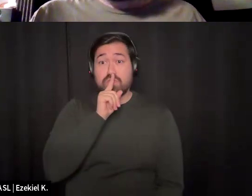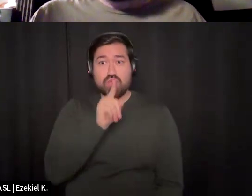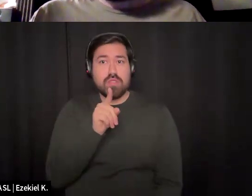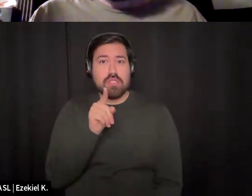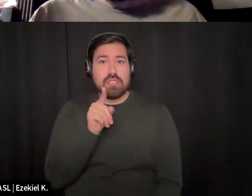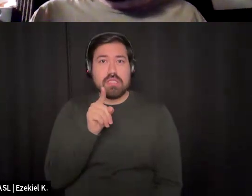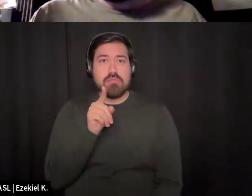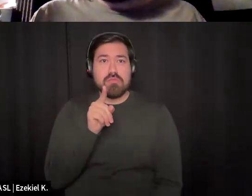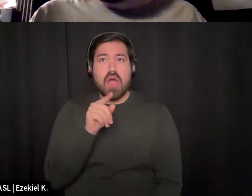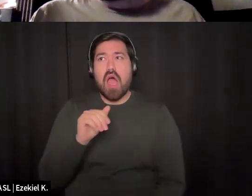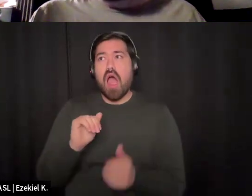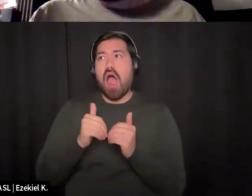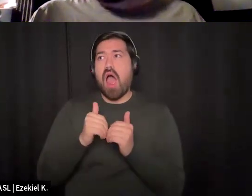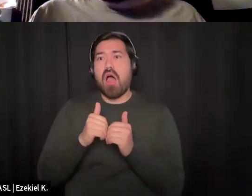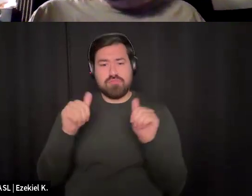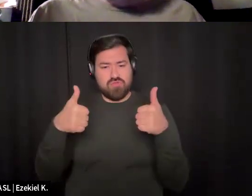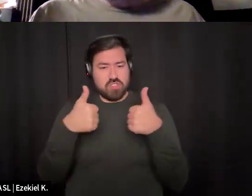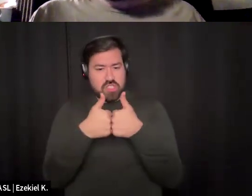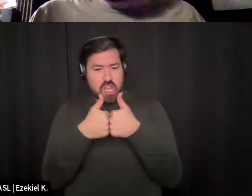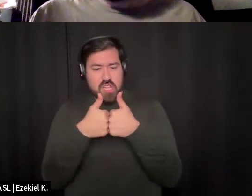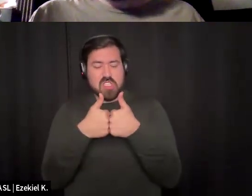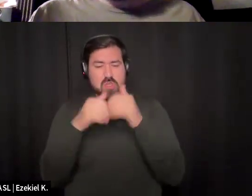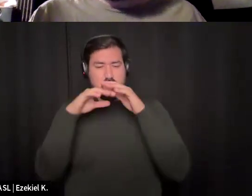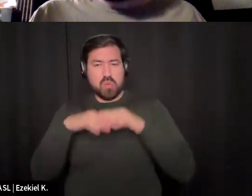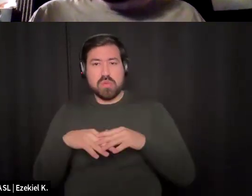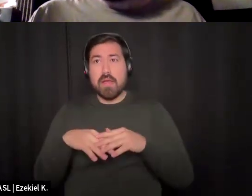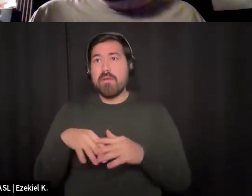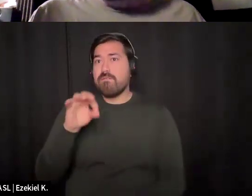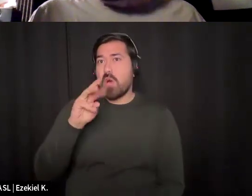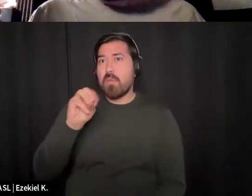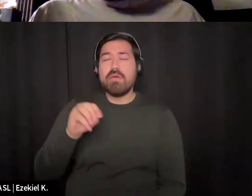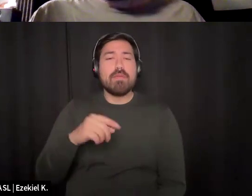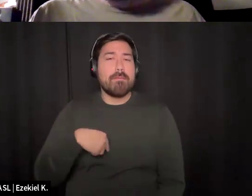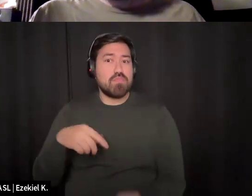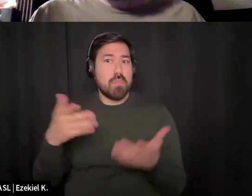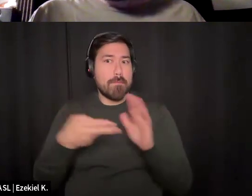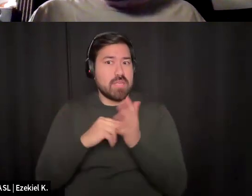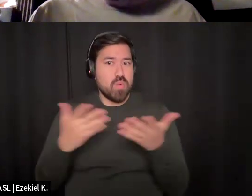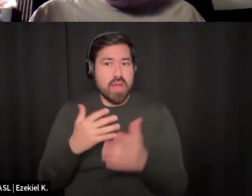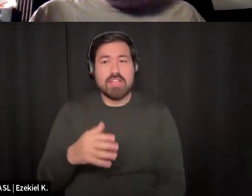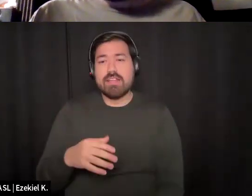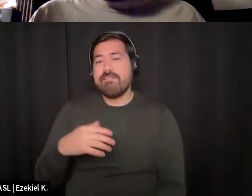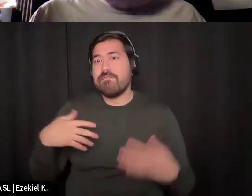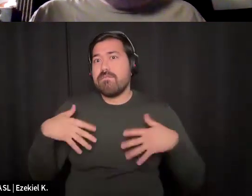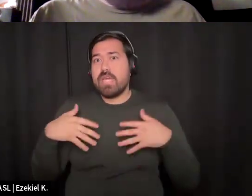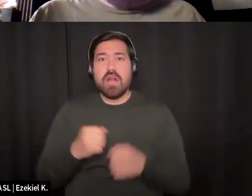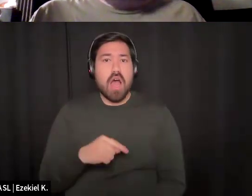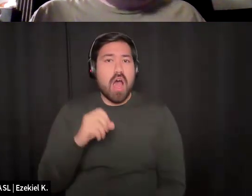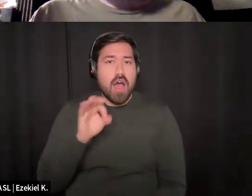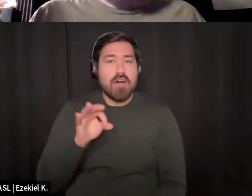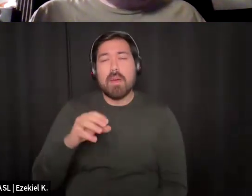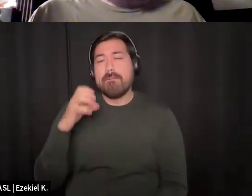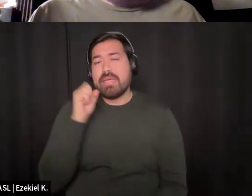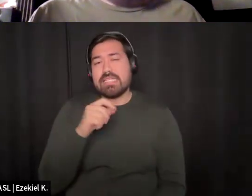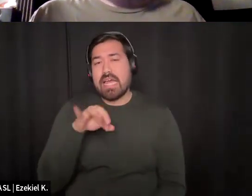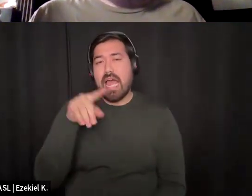to combat that. Oh, right, I should have said FOMO is fear of missing out, of course. Um, but I think